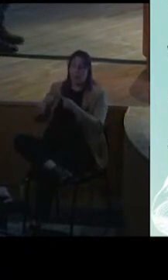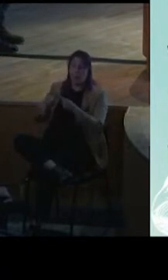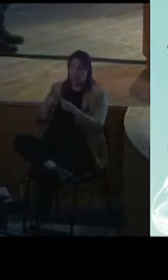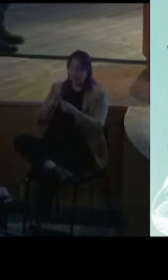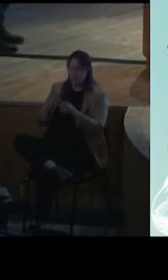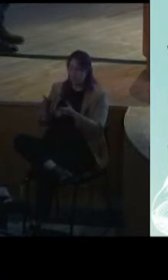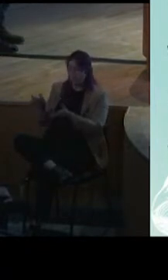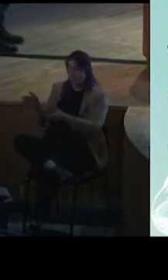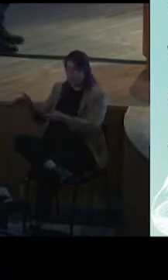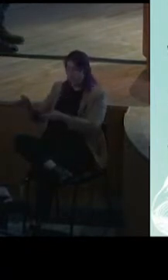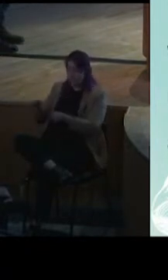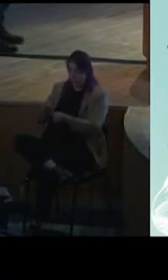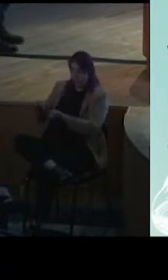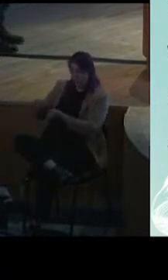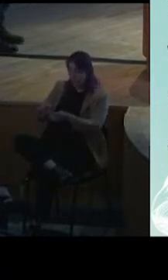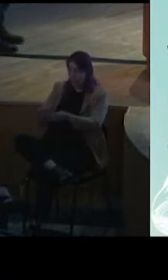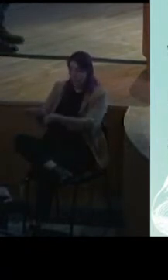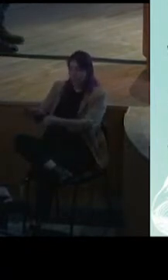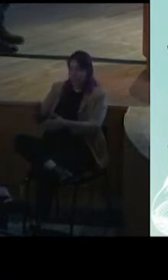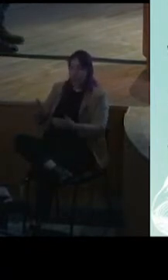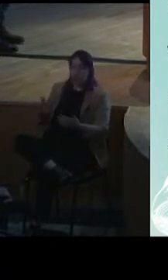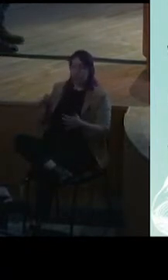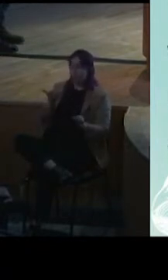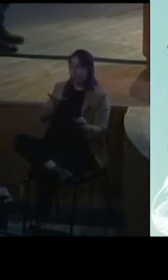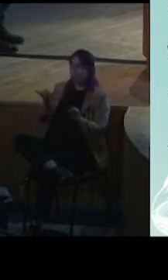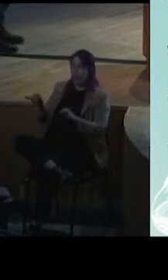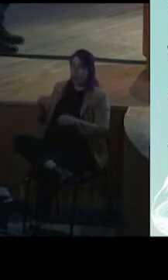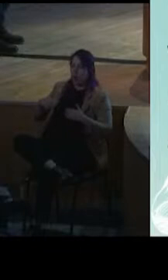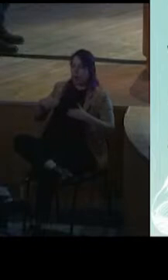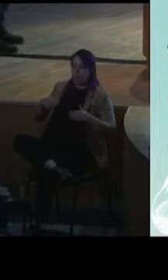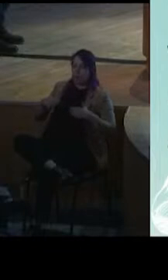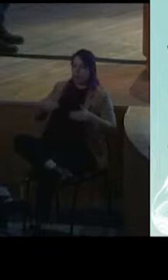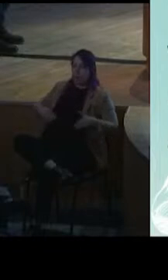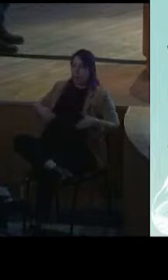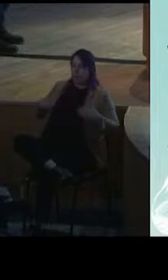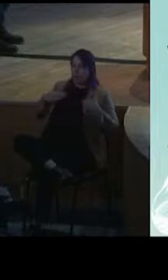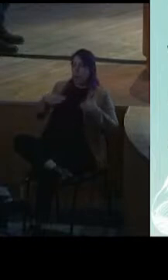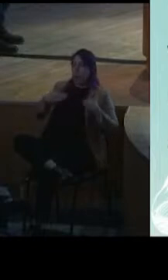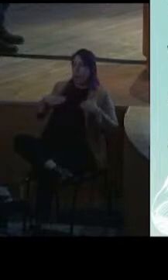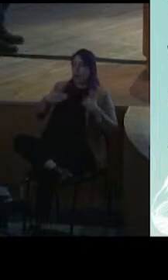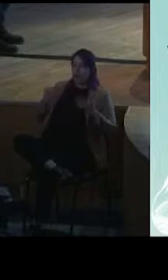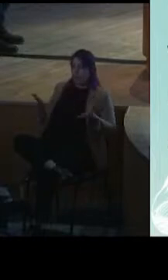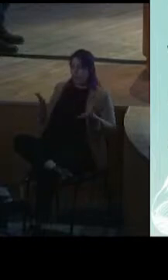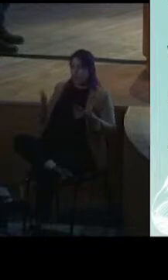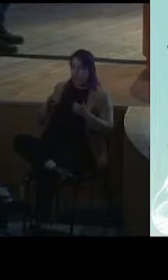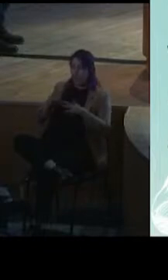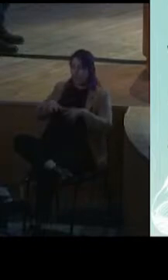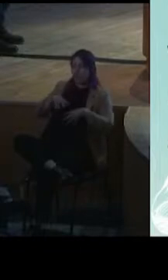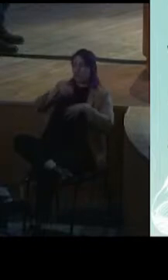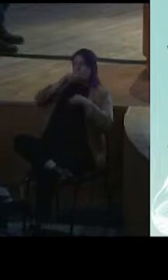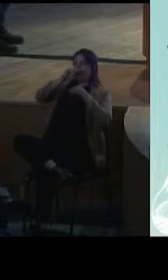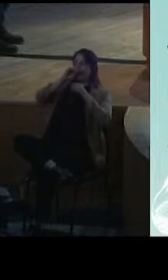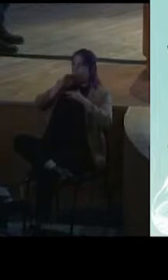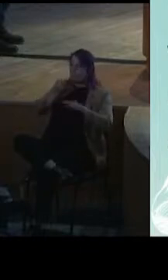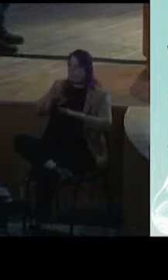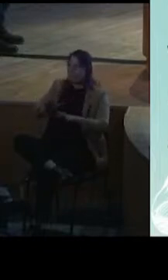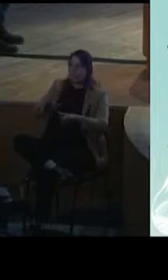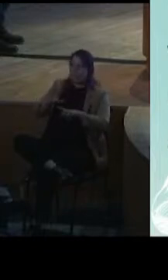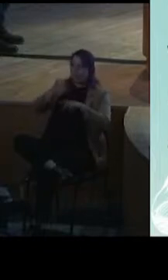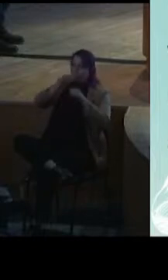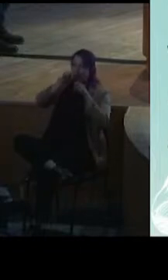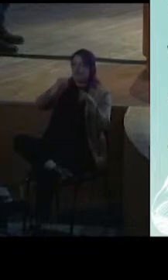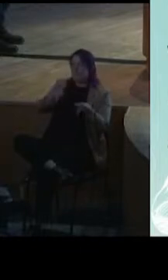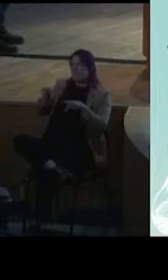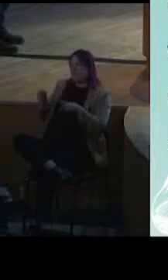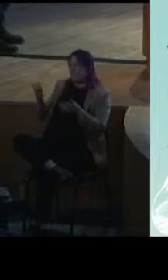makaha, are our lungs. Yeah, it's the way that we can breathe in salt water and fresh water into our systems